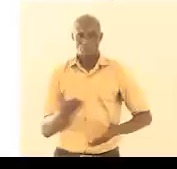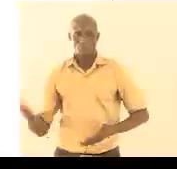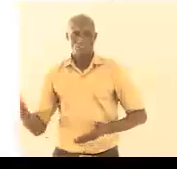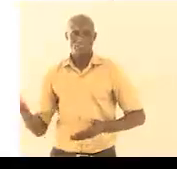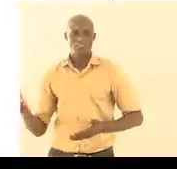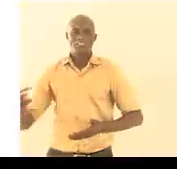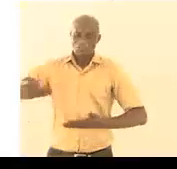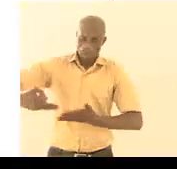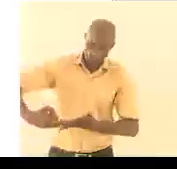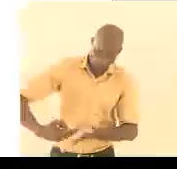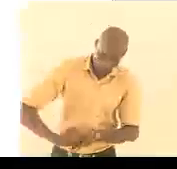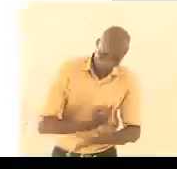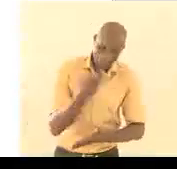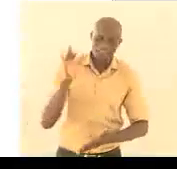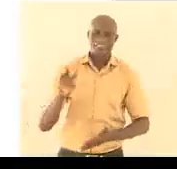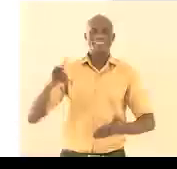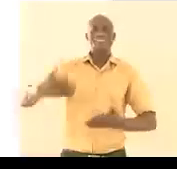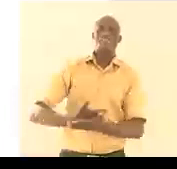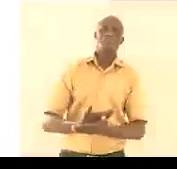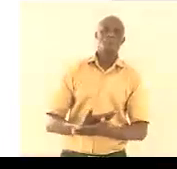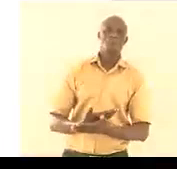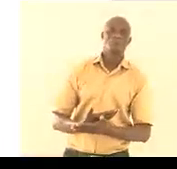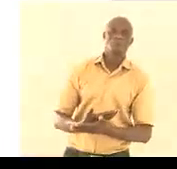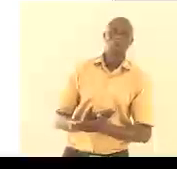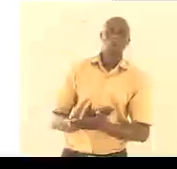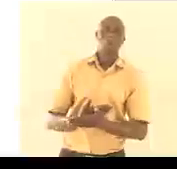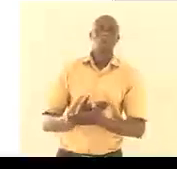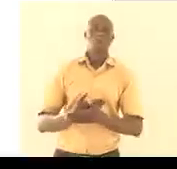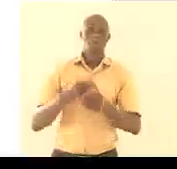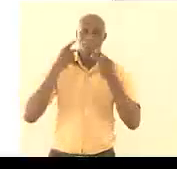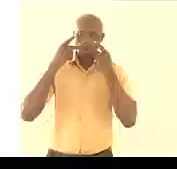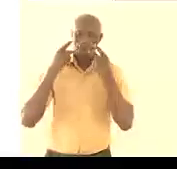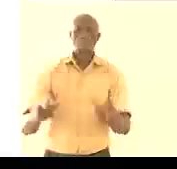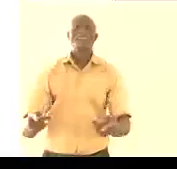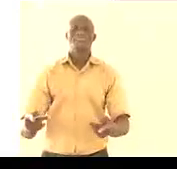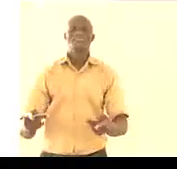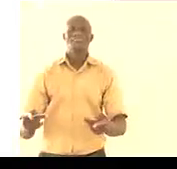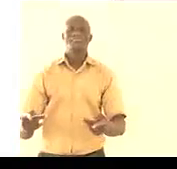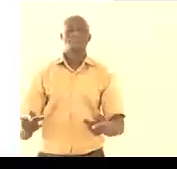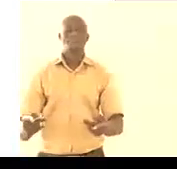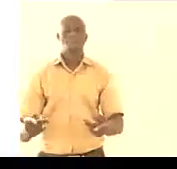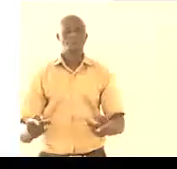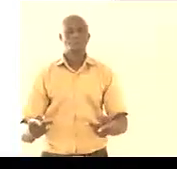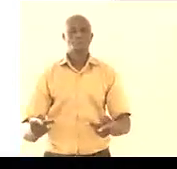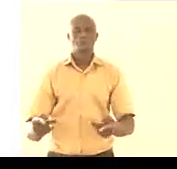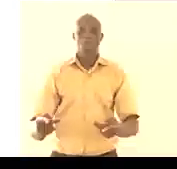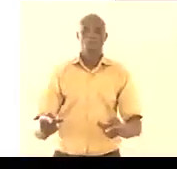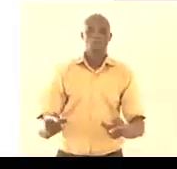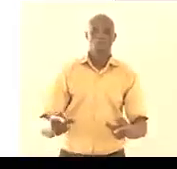something refreshingly new. What is it? Shalom. Peace.